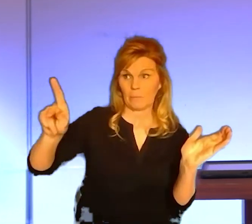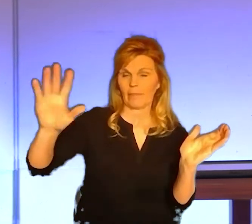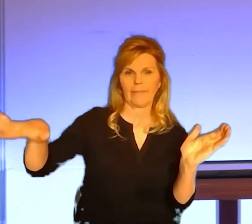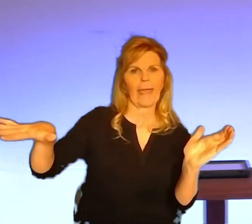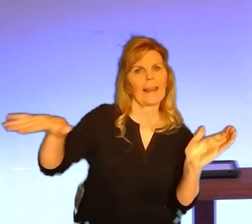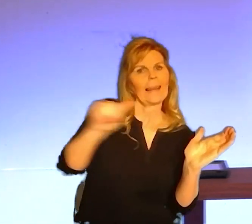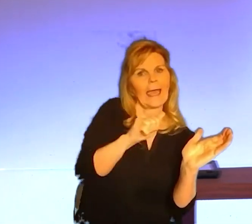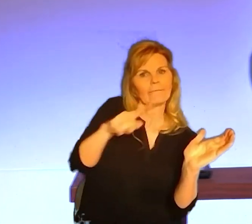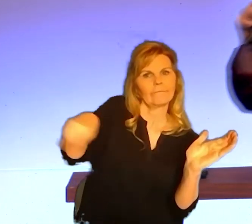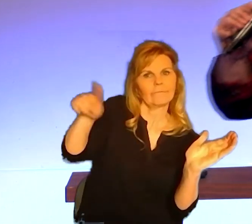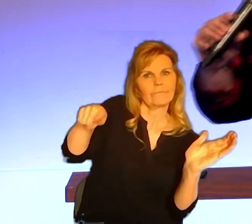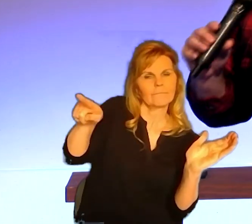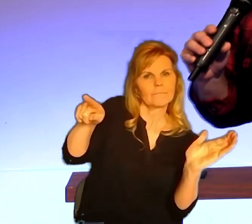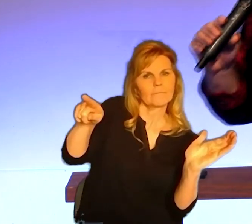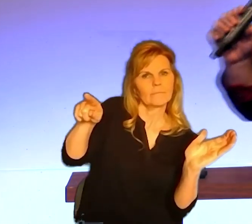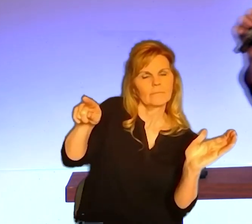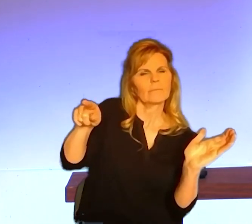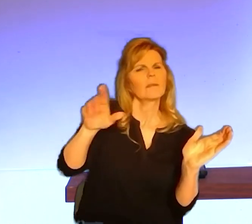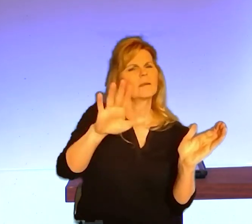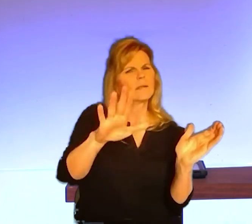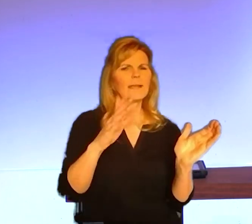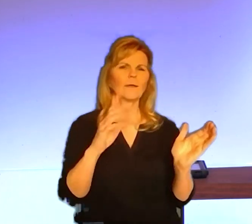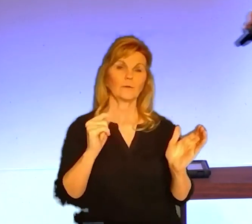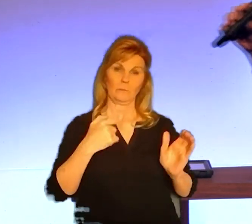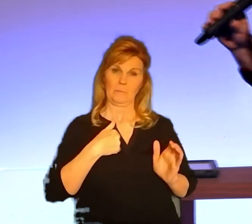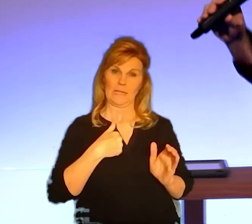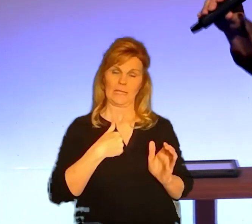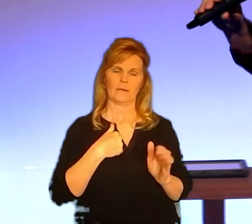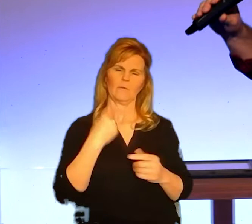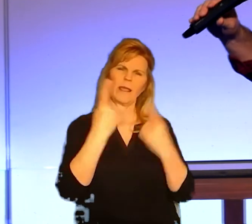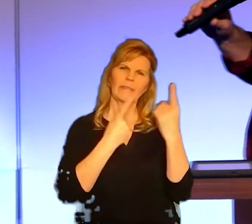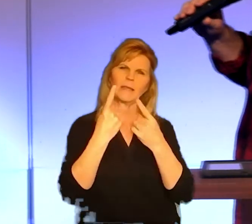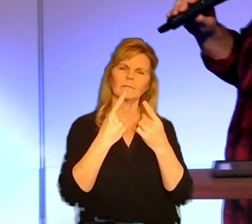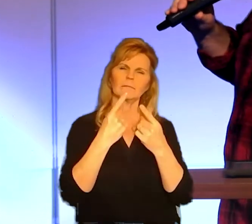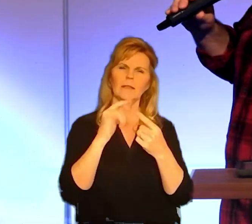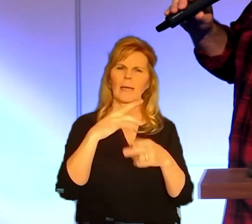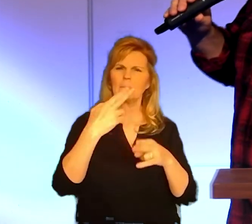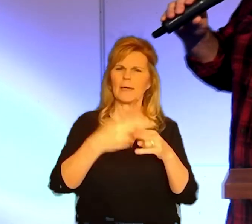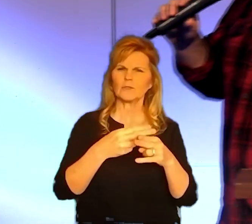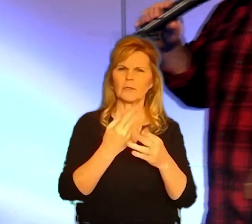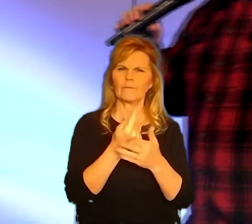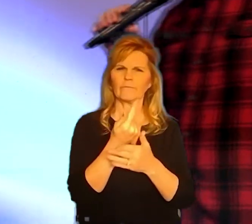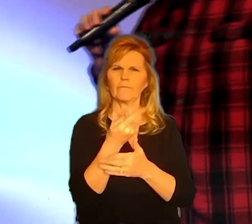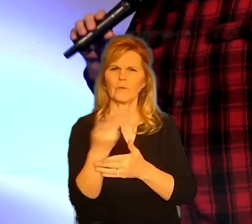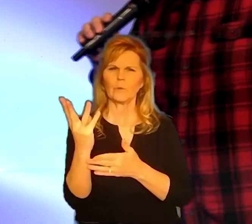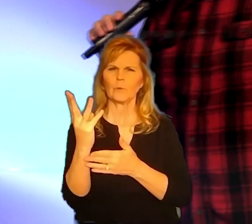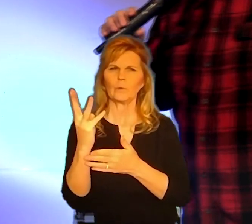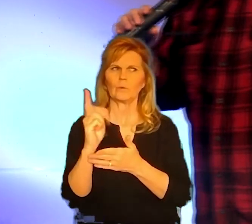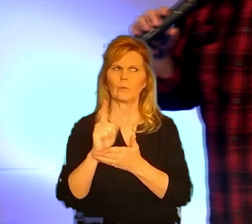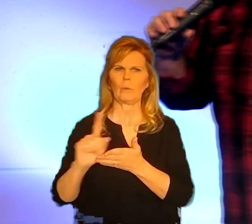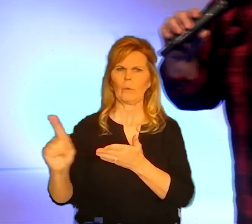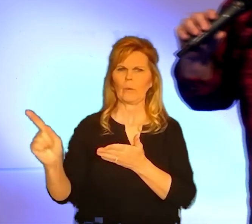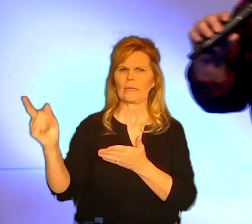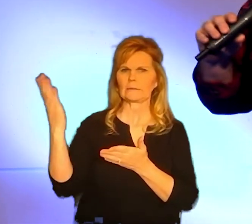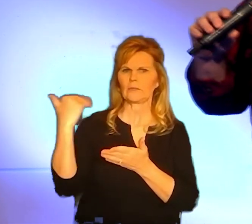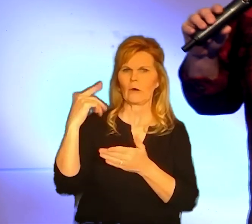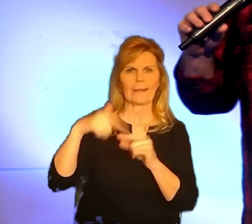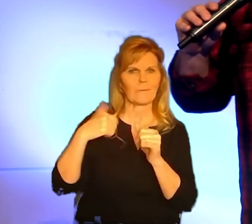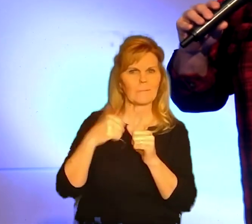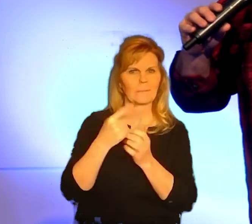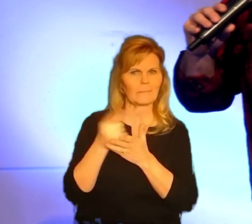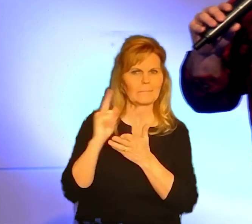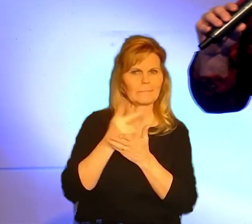crowds behind. I think that this speaks to, it's just like when we shared like a few weeks ago, I can't remember how long ago it